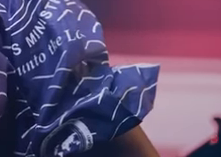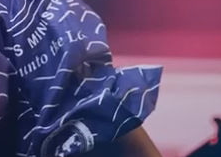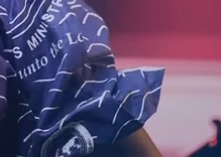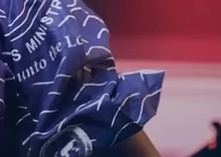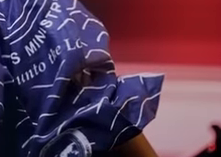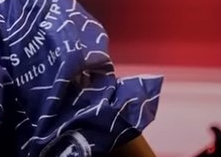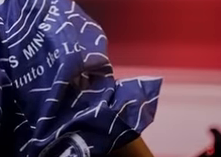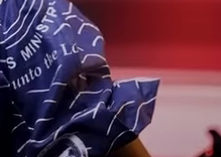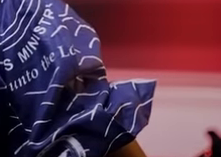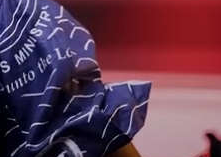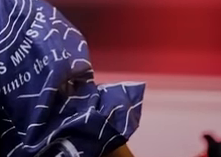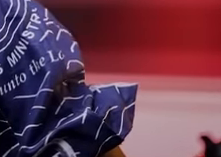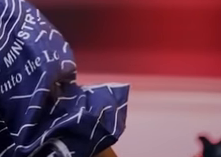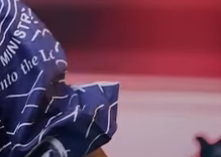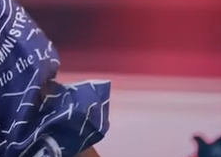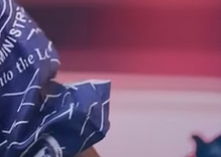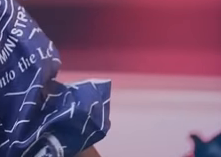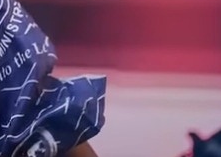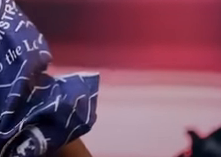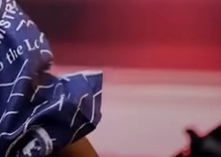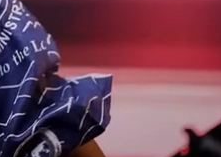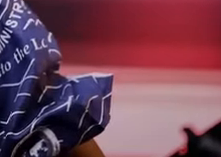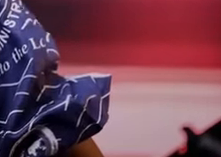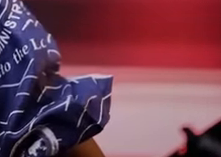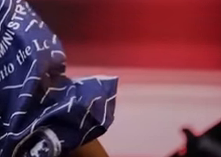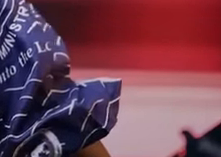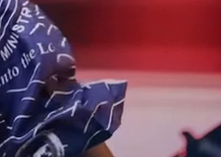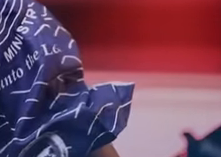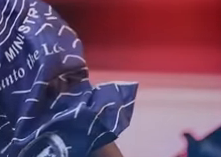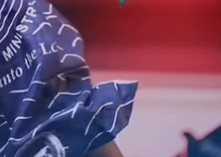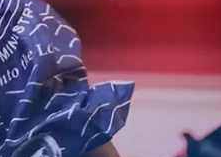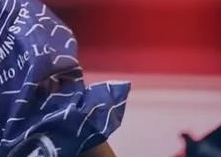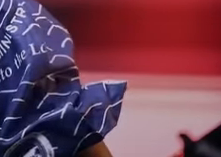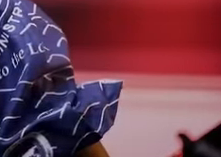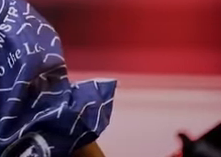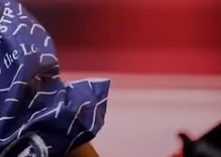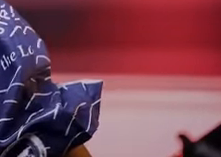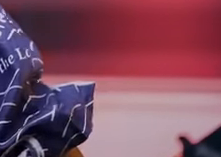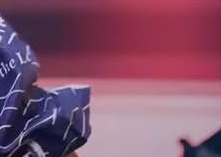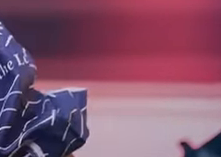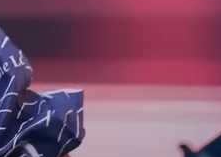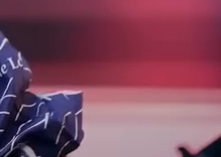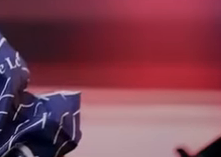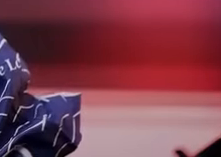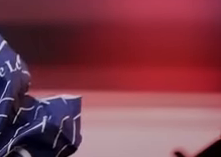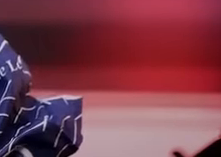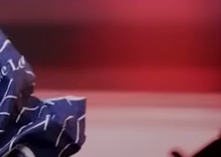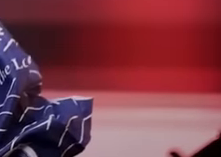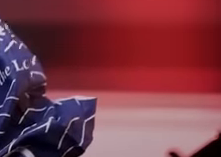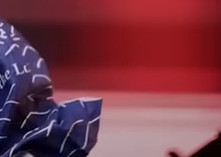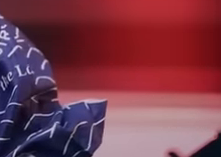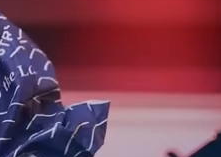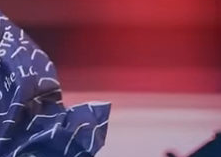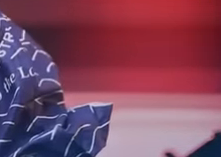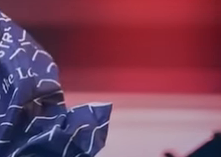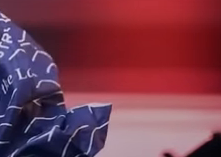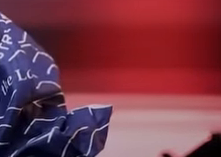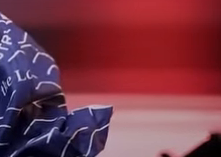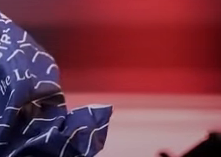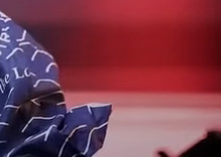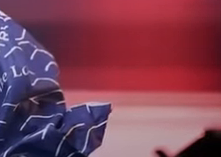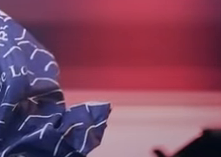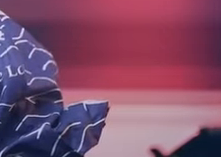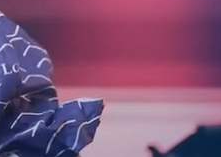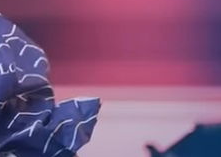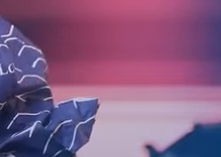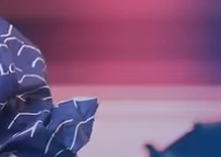We believe that this message will be a blessing to you. So we want you to stay glued and watch to the end and share to bless